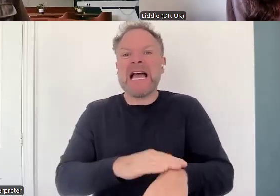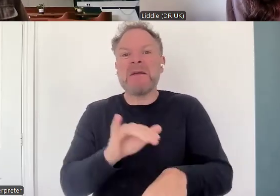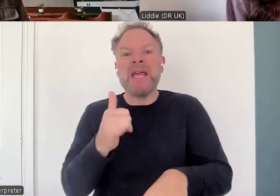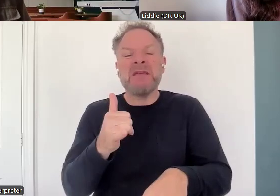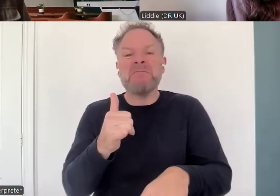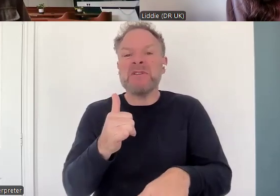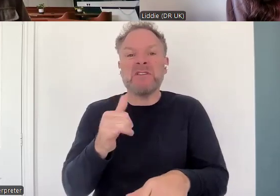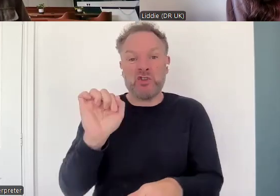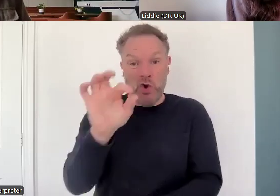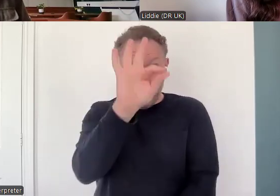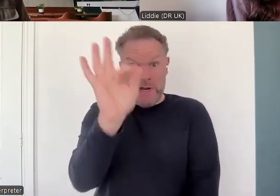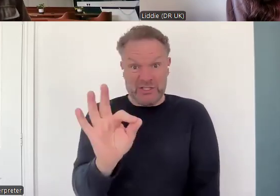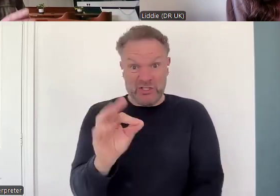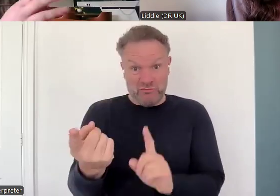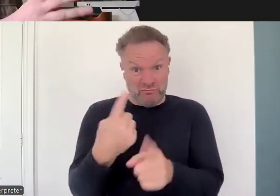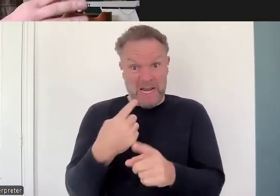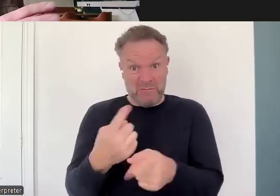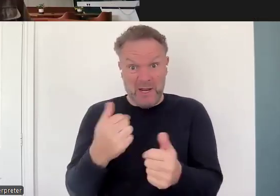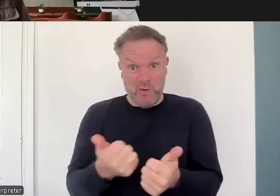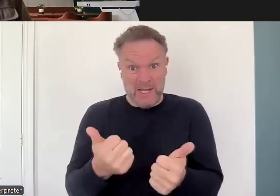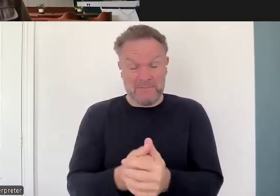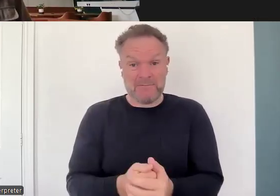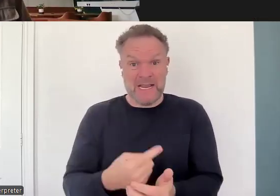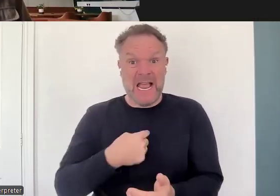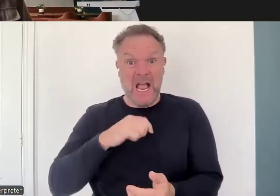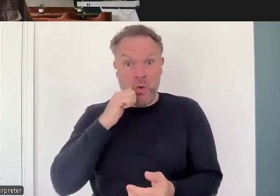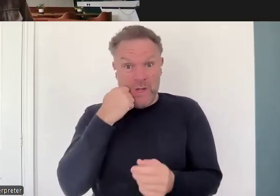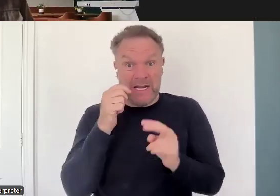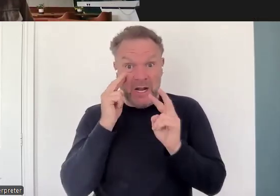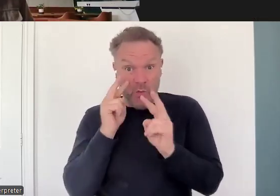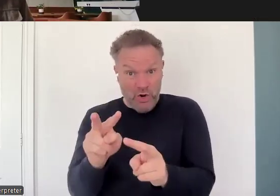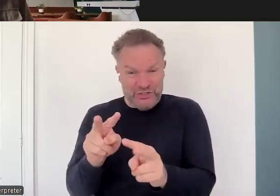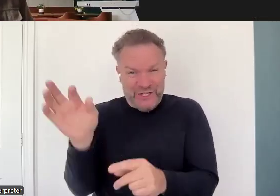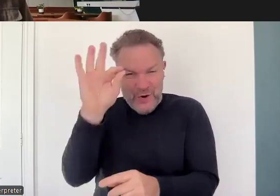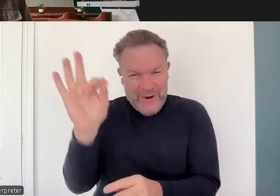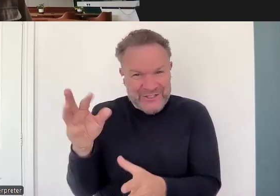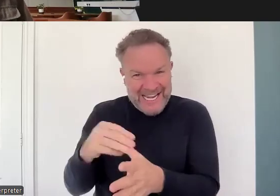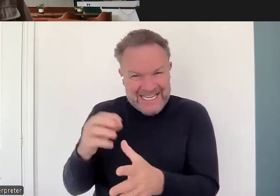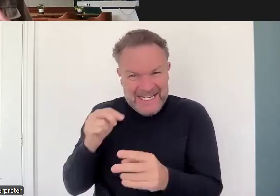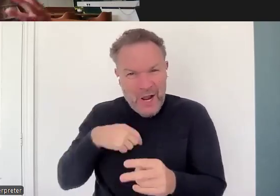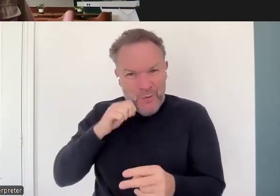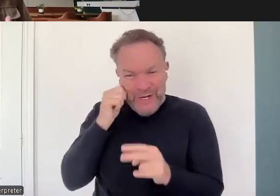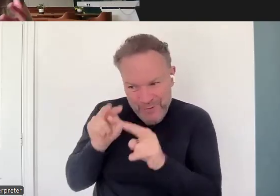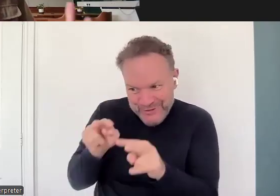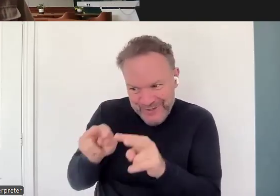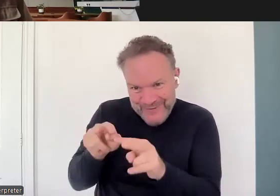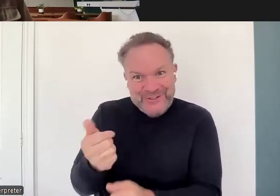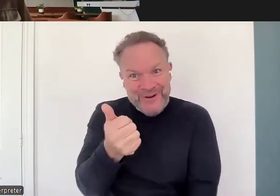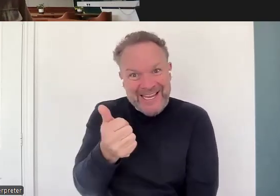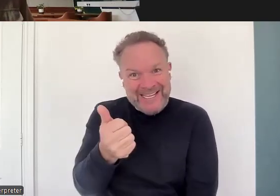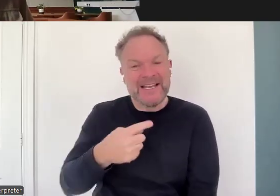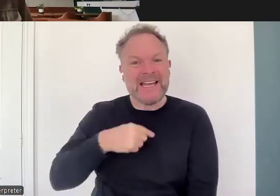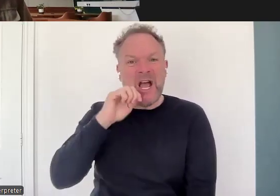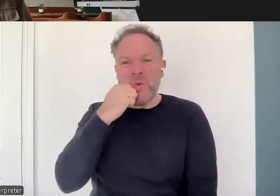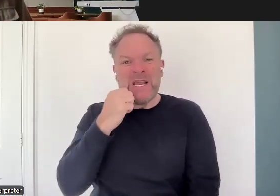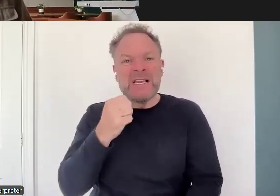answer and explore your questions. So I'm going to keep an eye on the Q&A throughout and do share and fire any